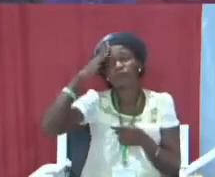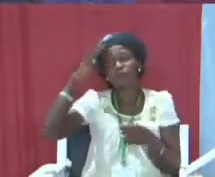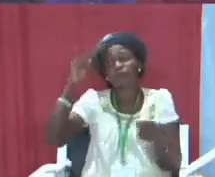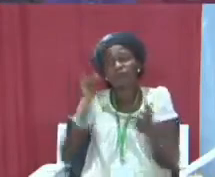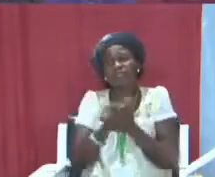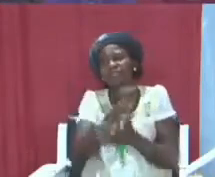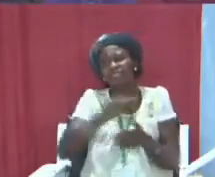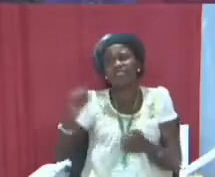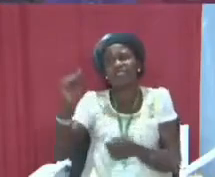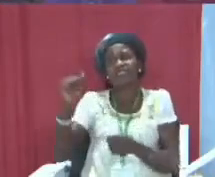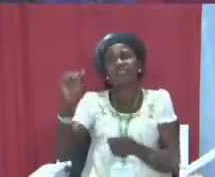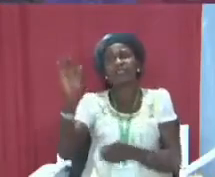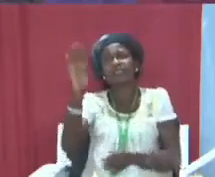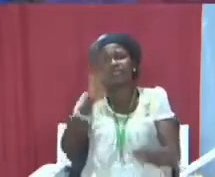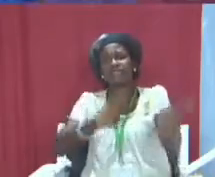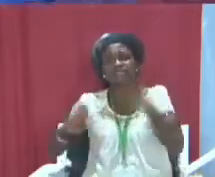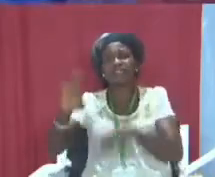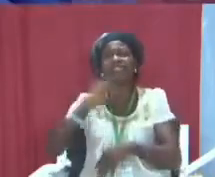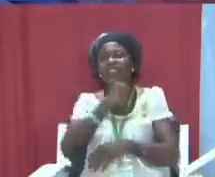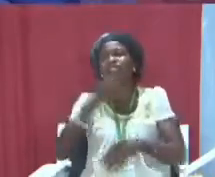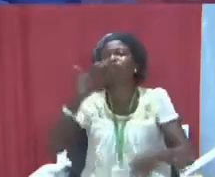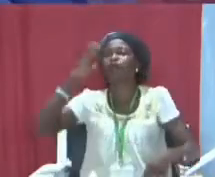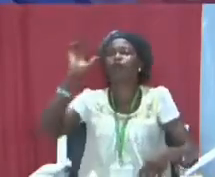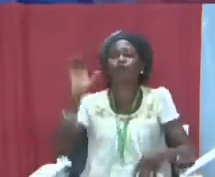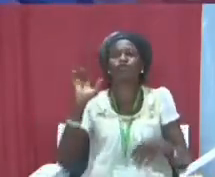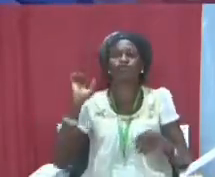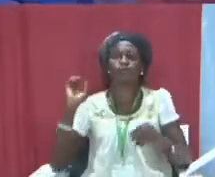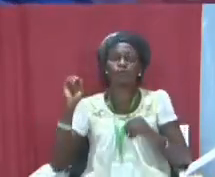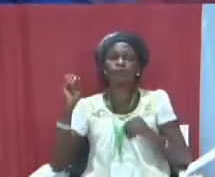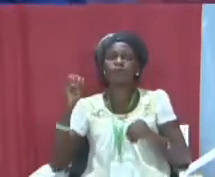that a siege is a curse.